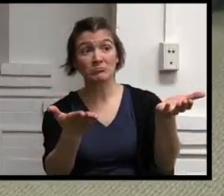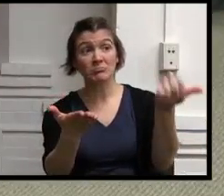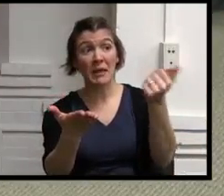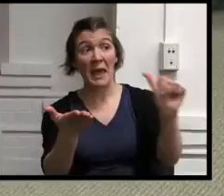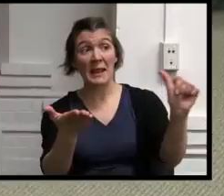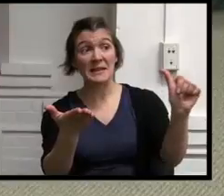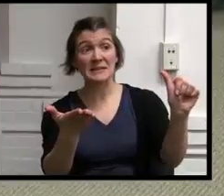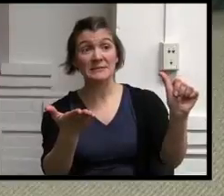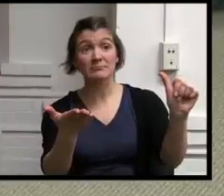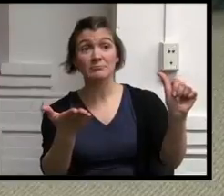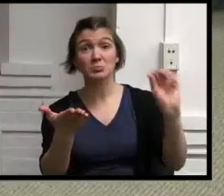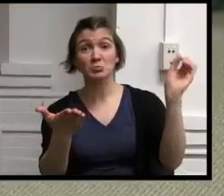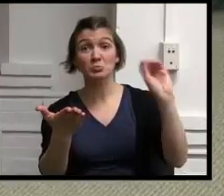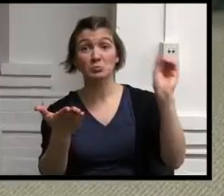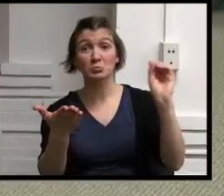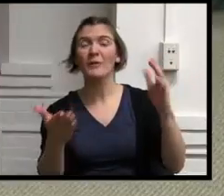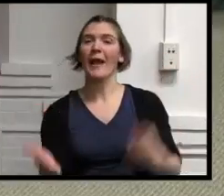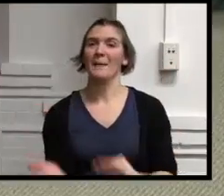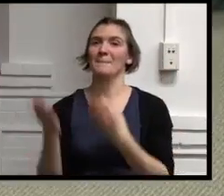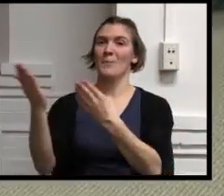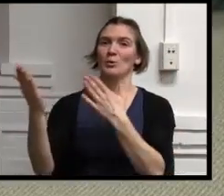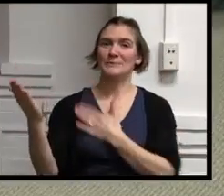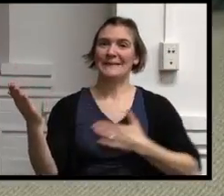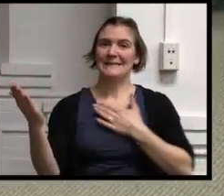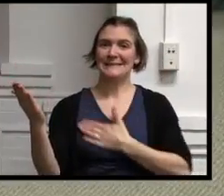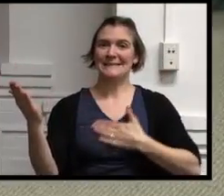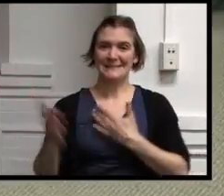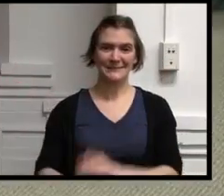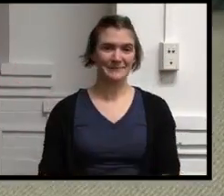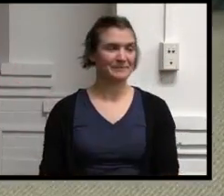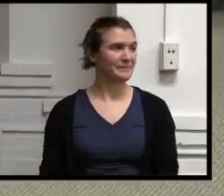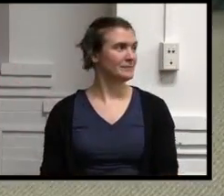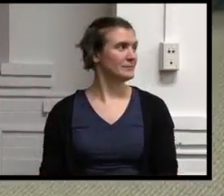this application? We're ready, please, for a motion.